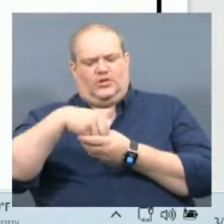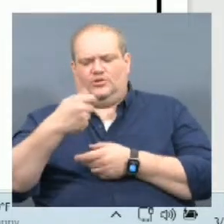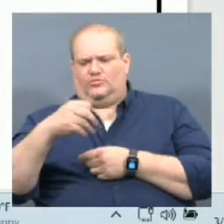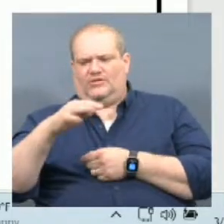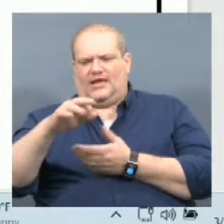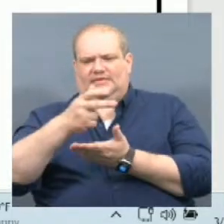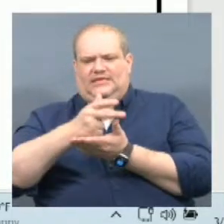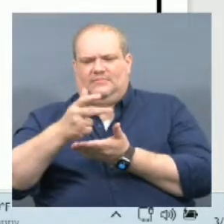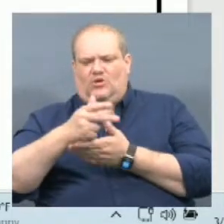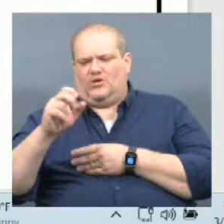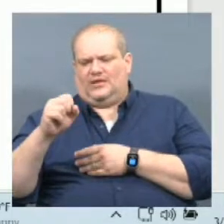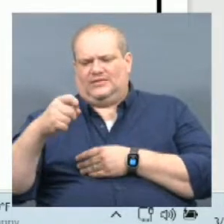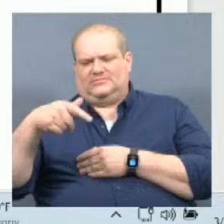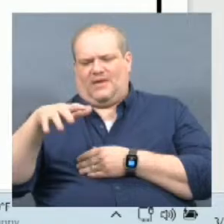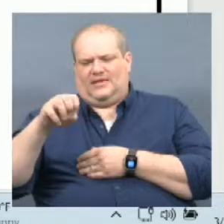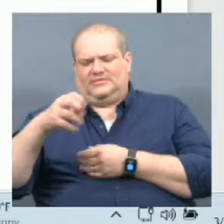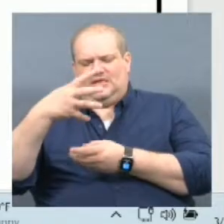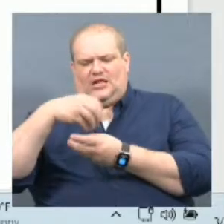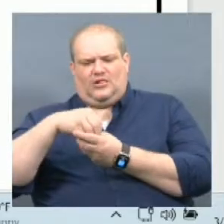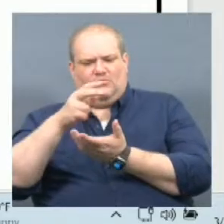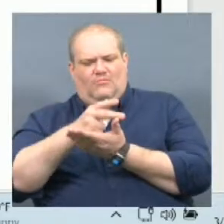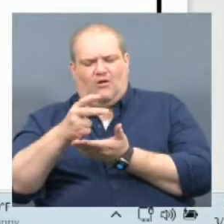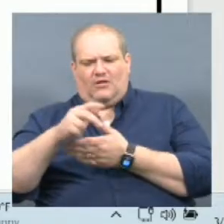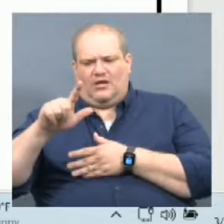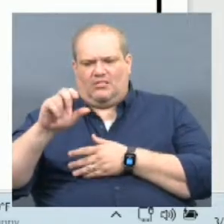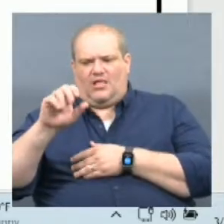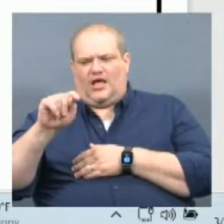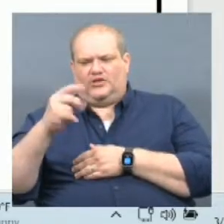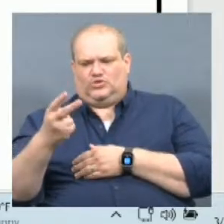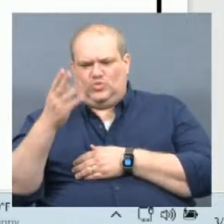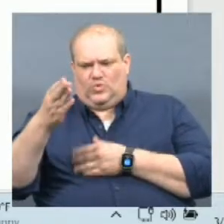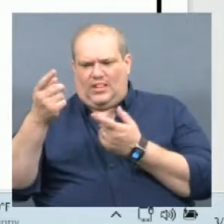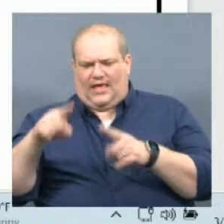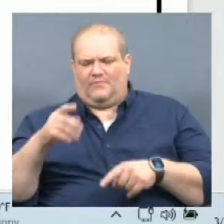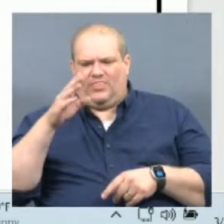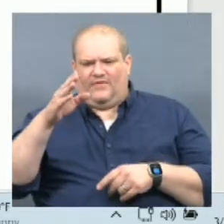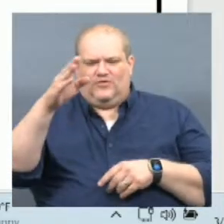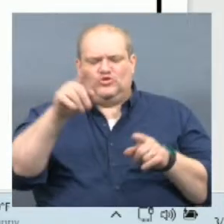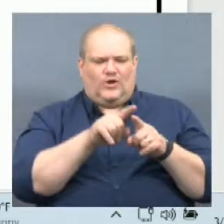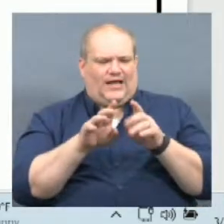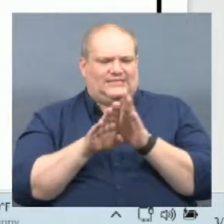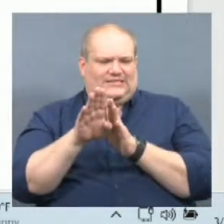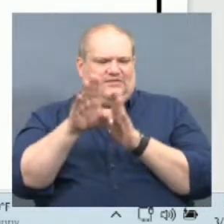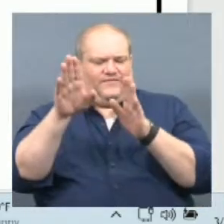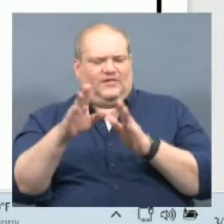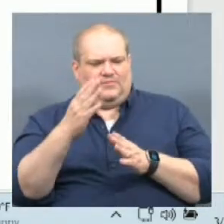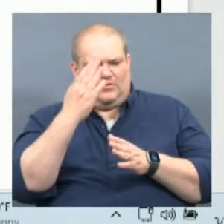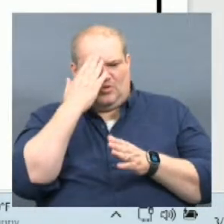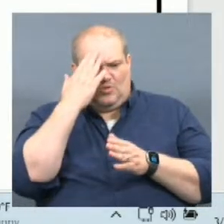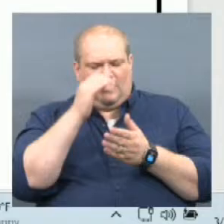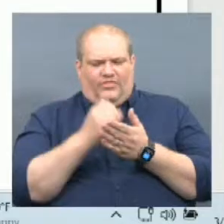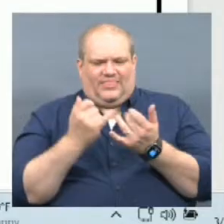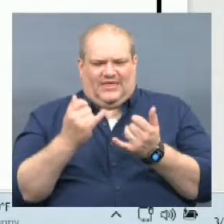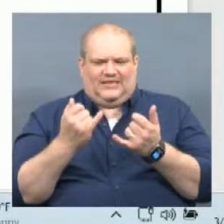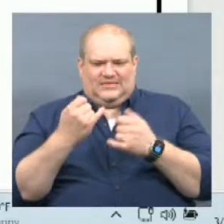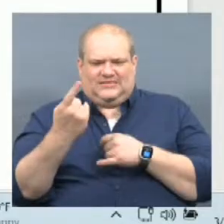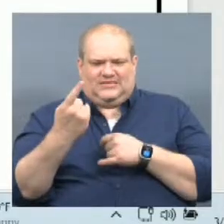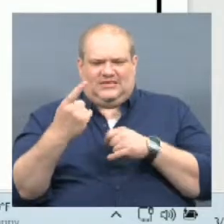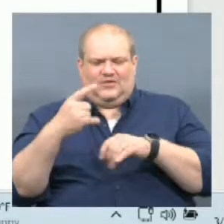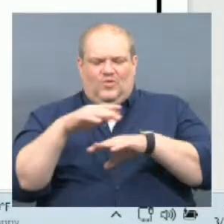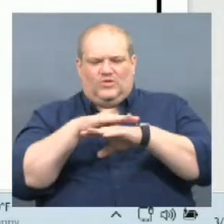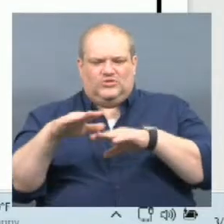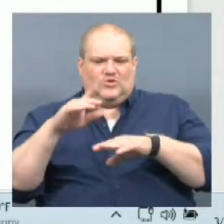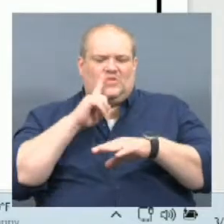19 parking spaces. The inclusion of parking on Lot 2 will occur sometime in the future as the developer notes that the existing one-story